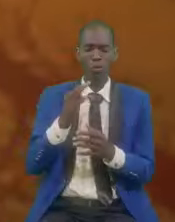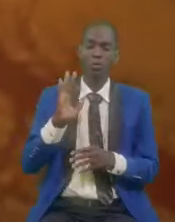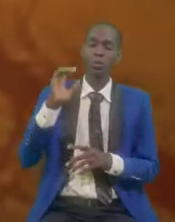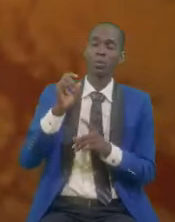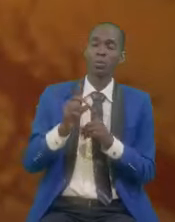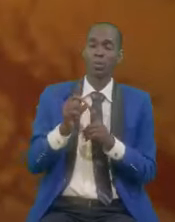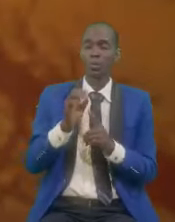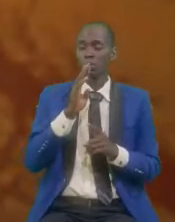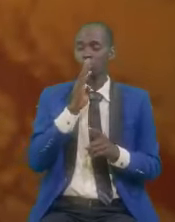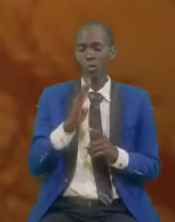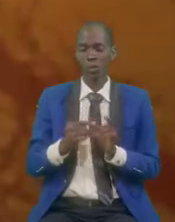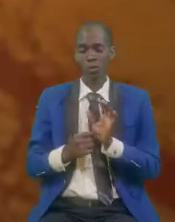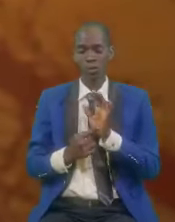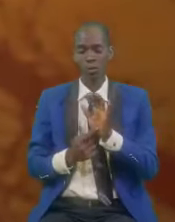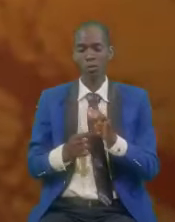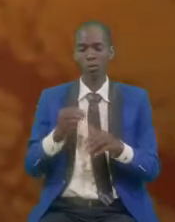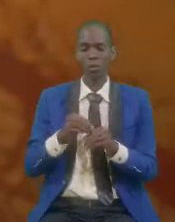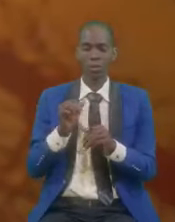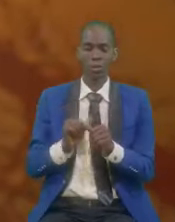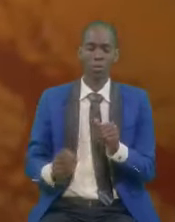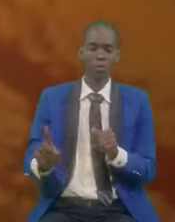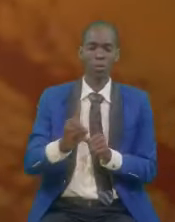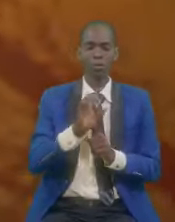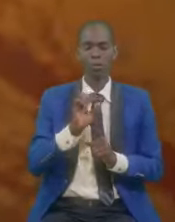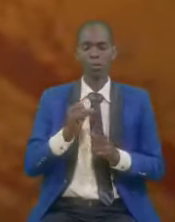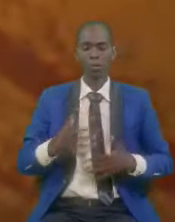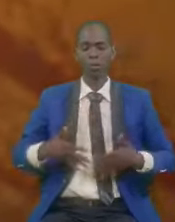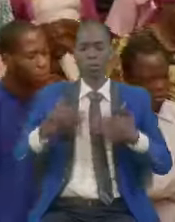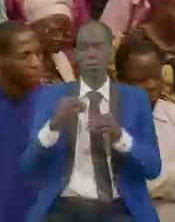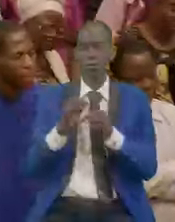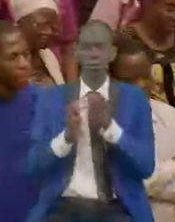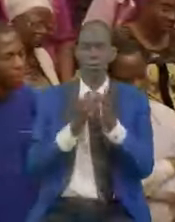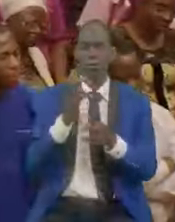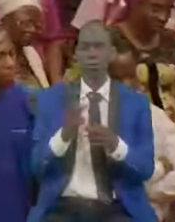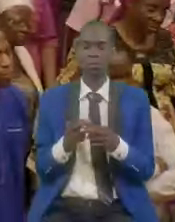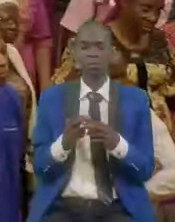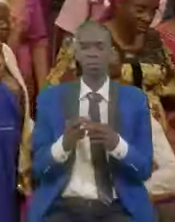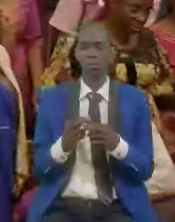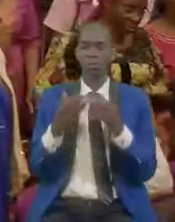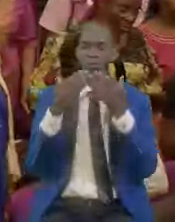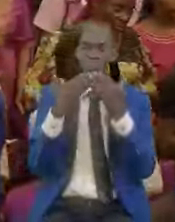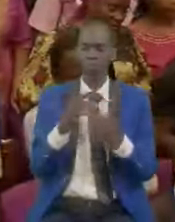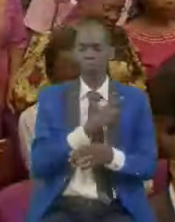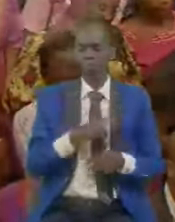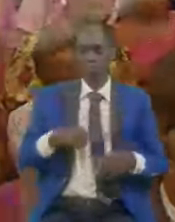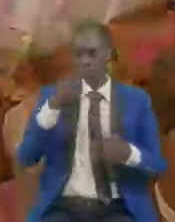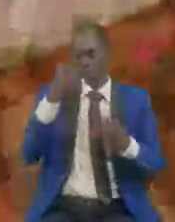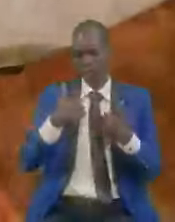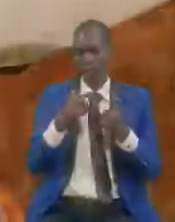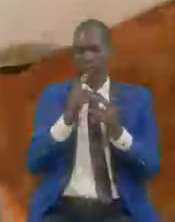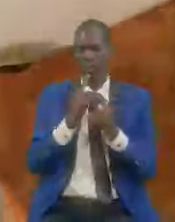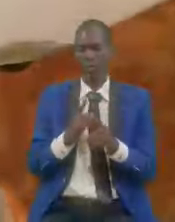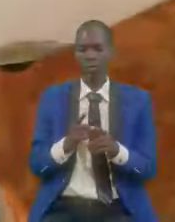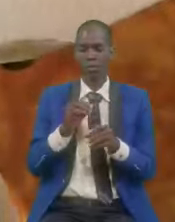be reflected in every life in Jesus' name. Thank you, because we know you have